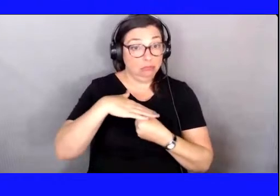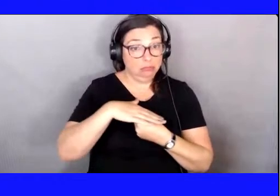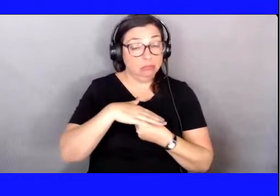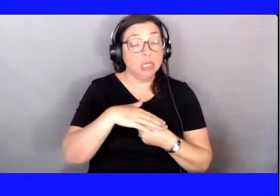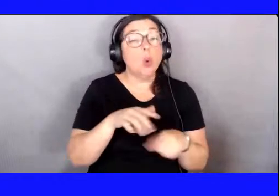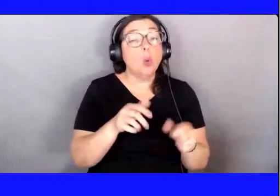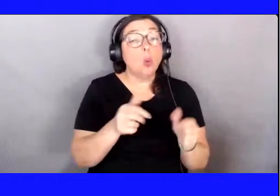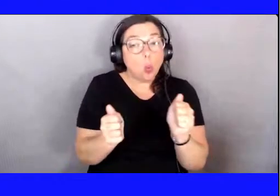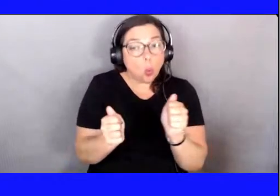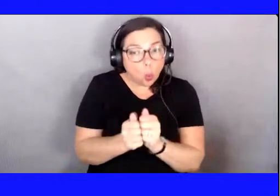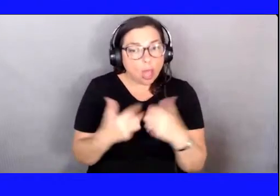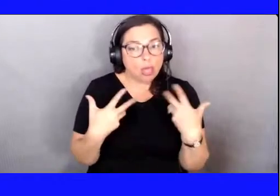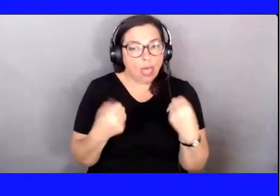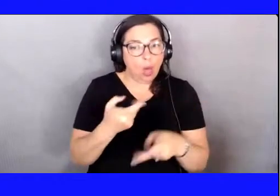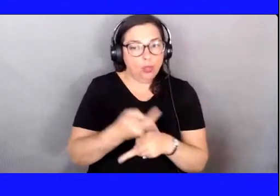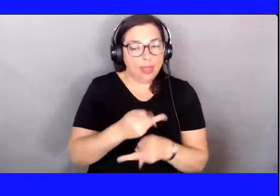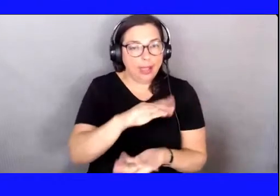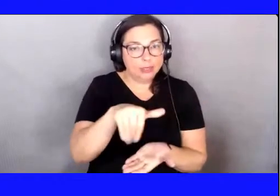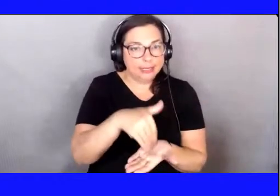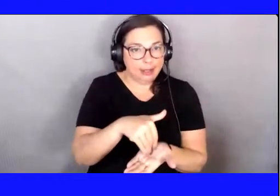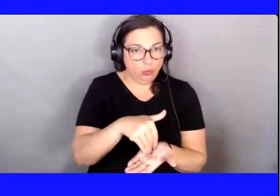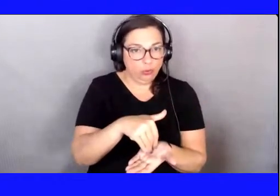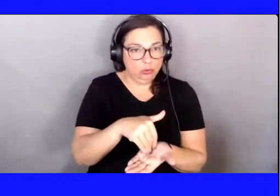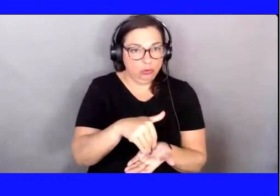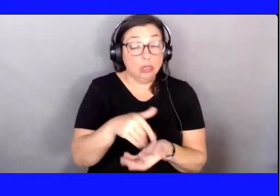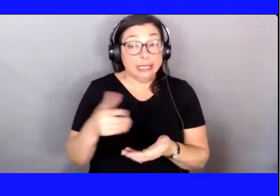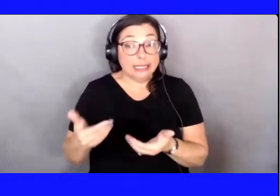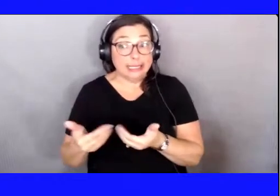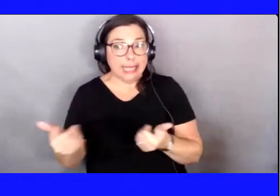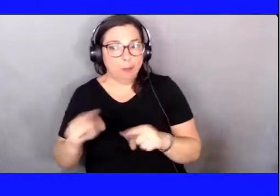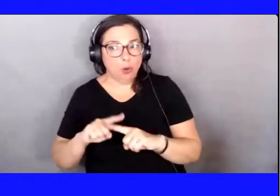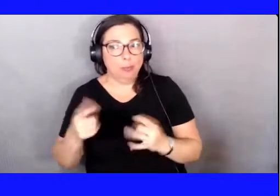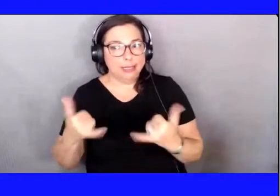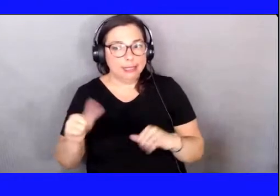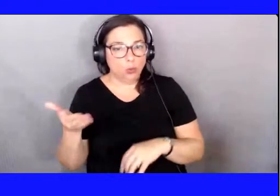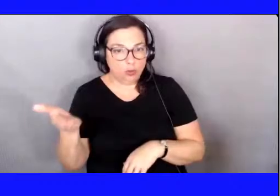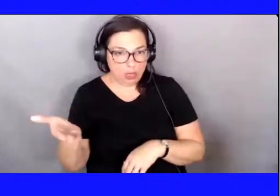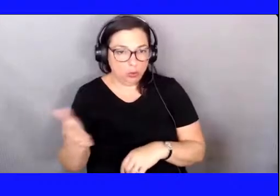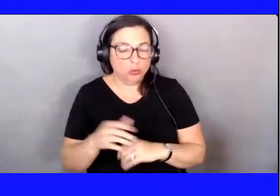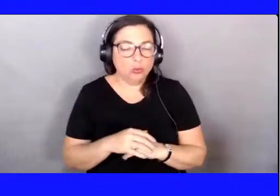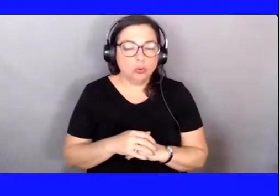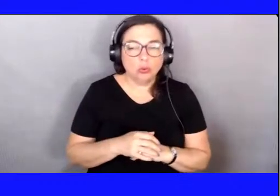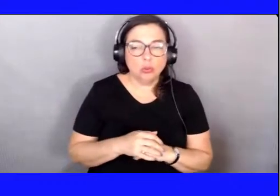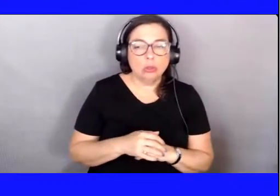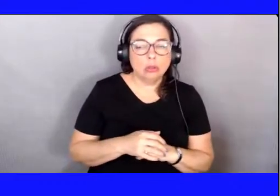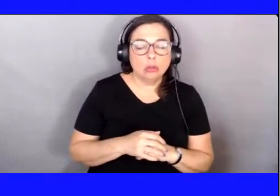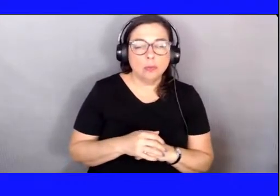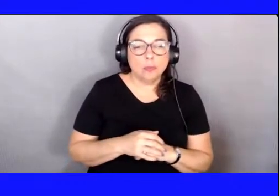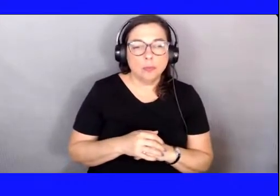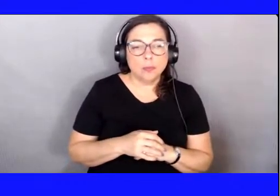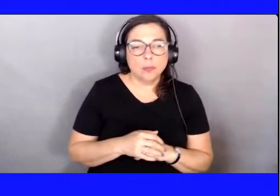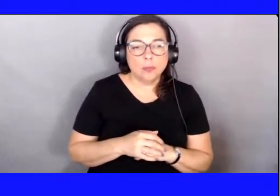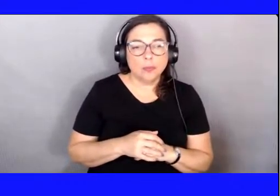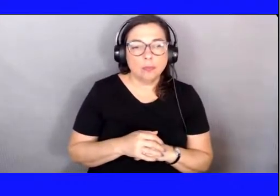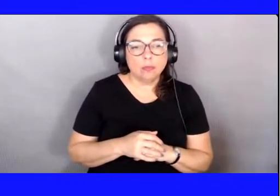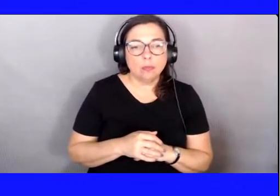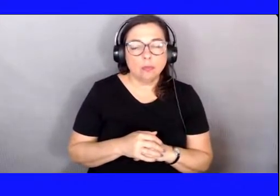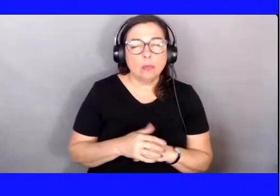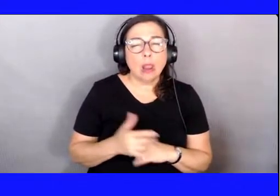healthcare center, totally separate. Well, they would be providing social services. I believe